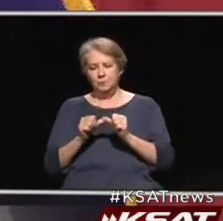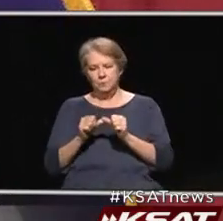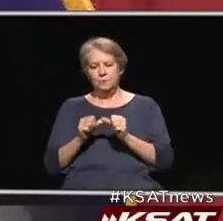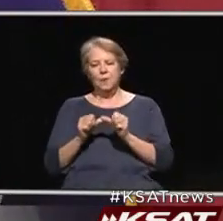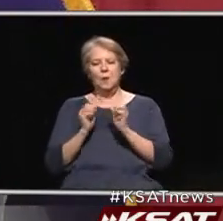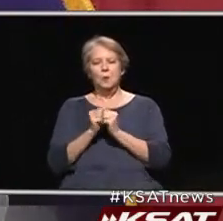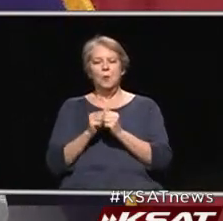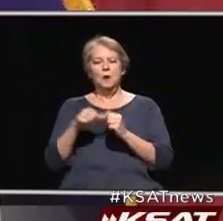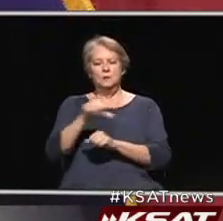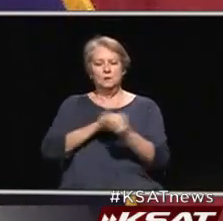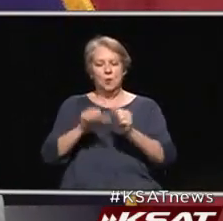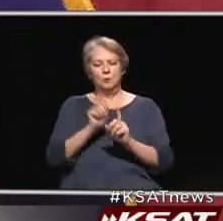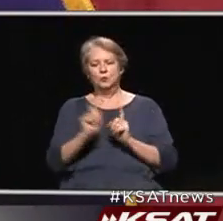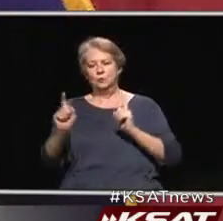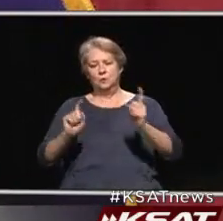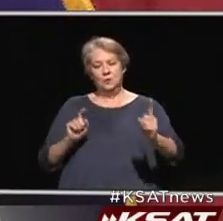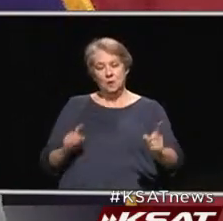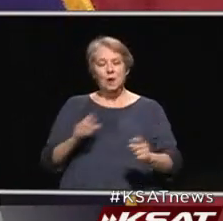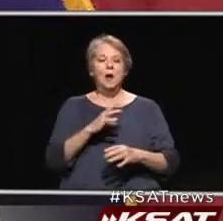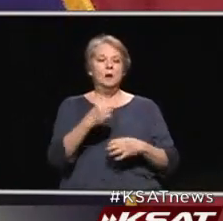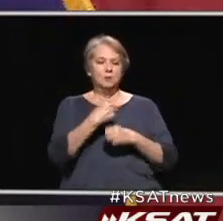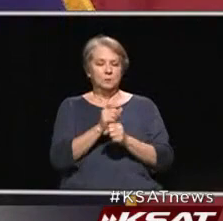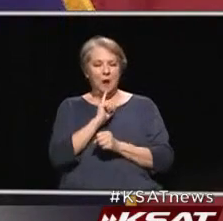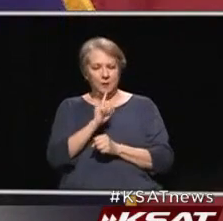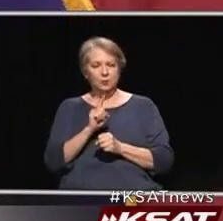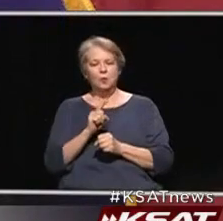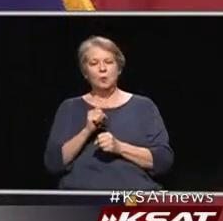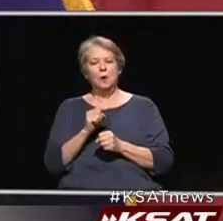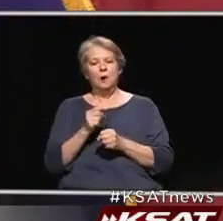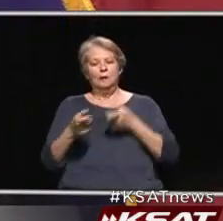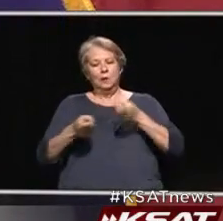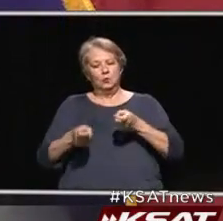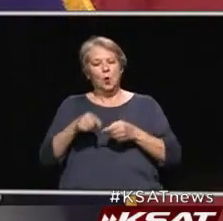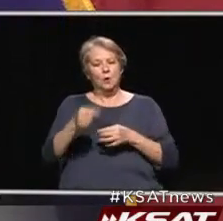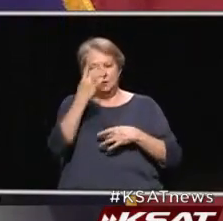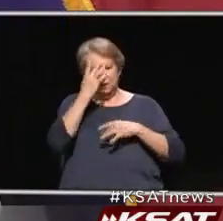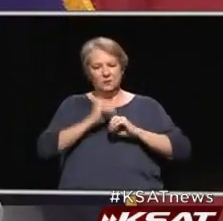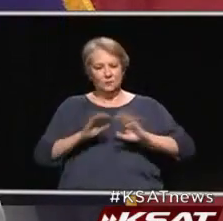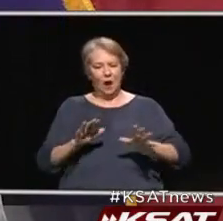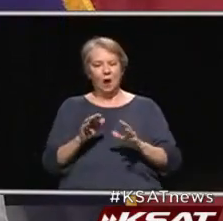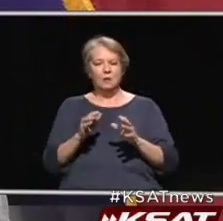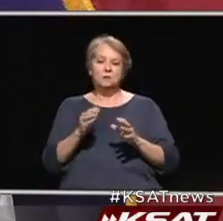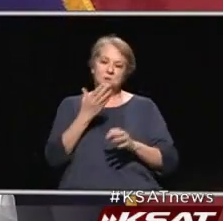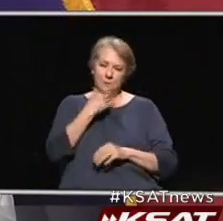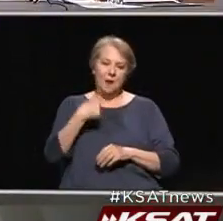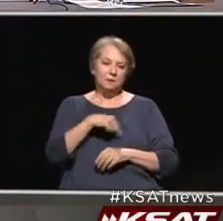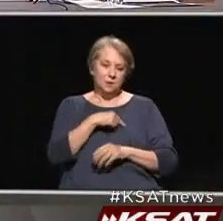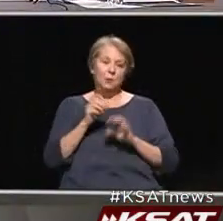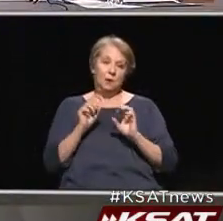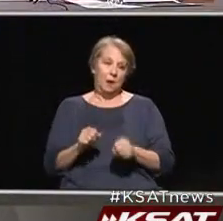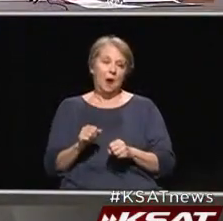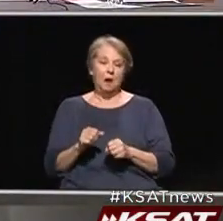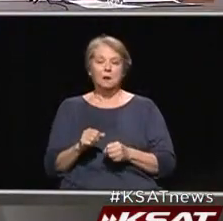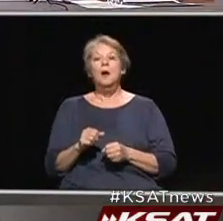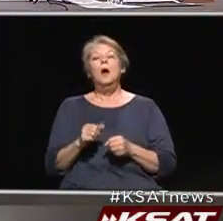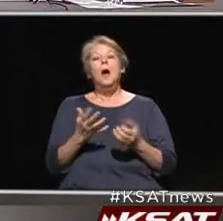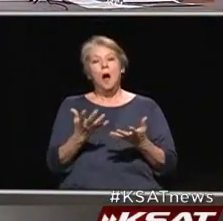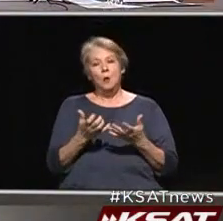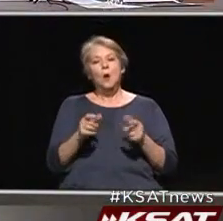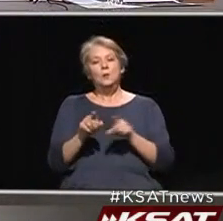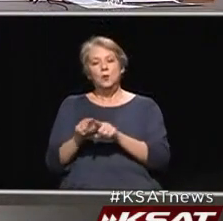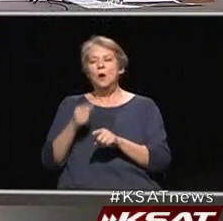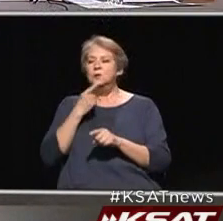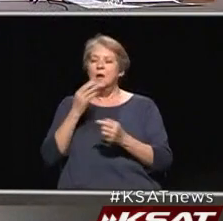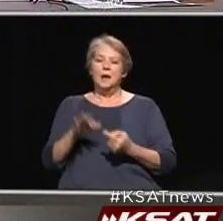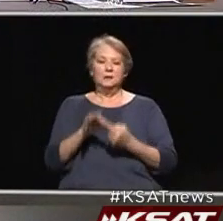social distancing and ensuring that we're containing this virus the best we can with the practices that we undertake. To that note, I do want to say a very